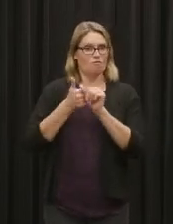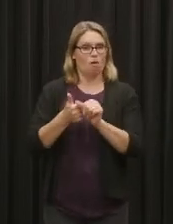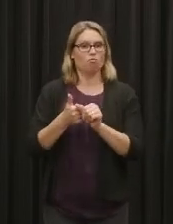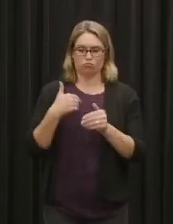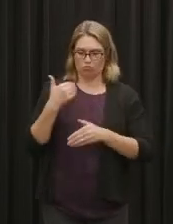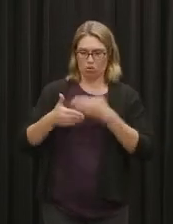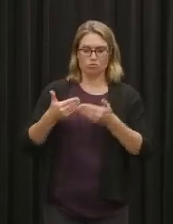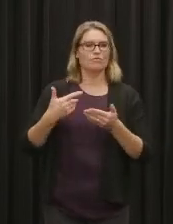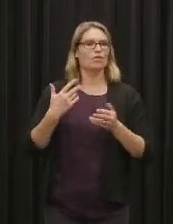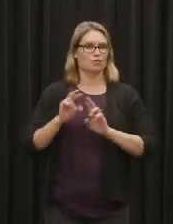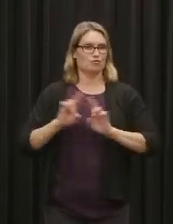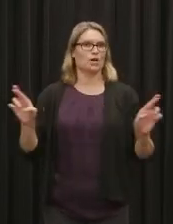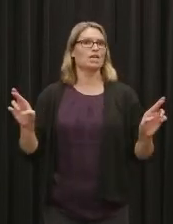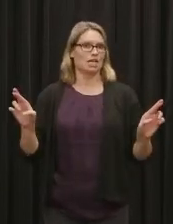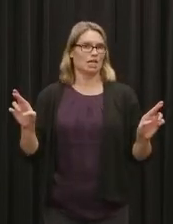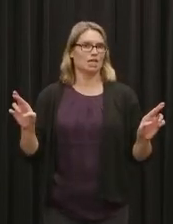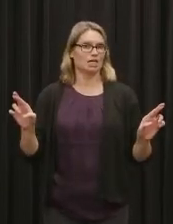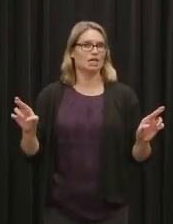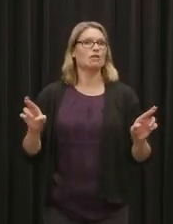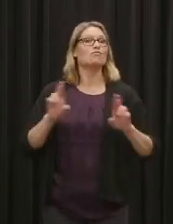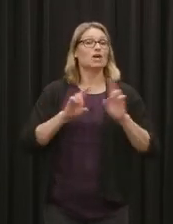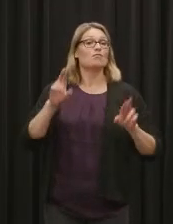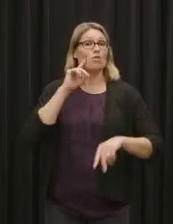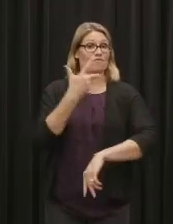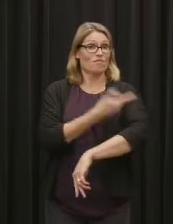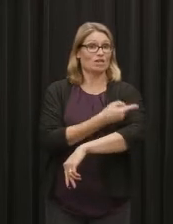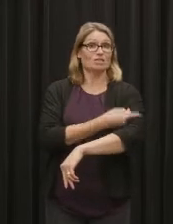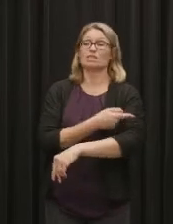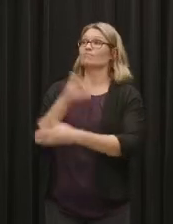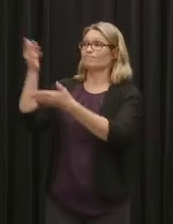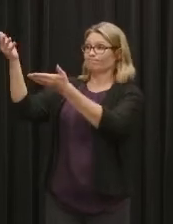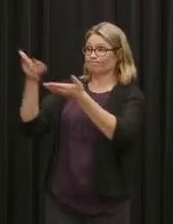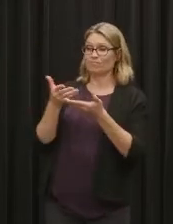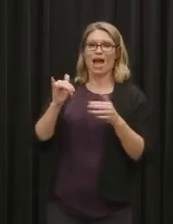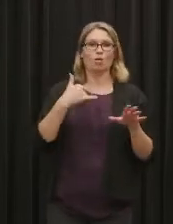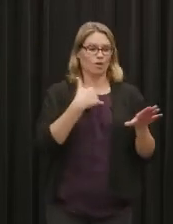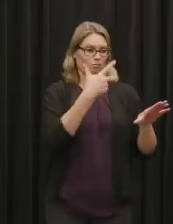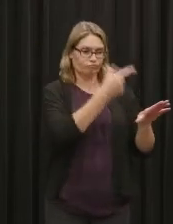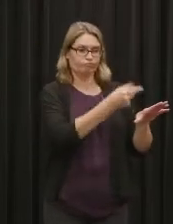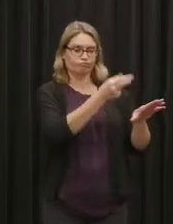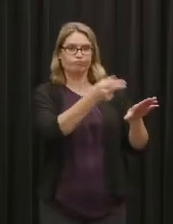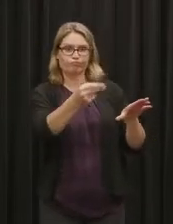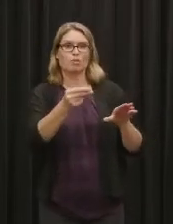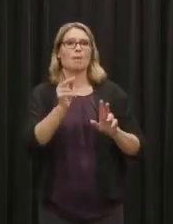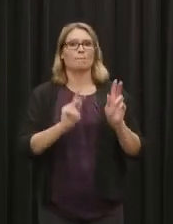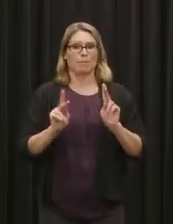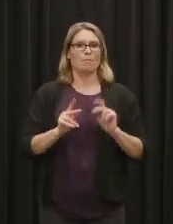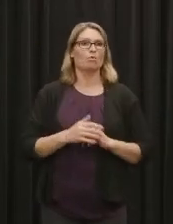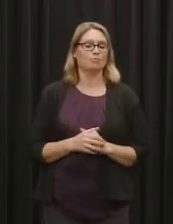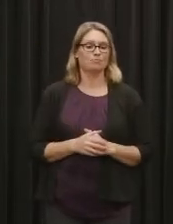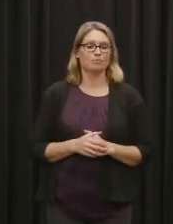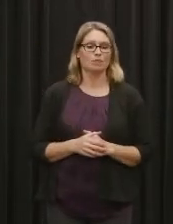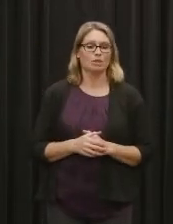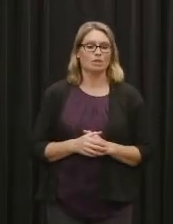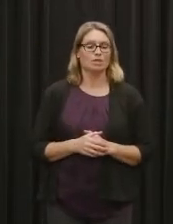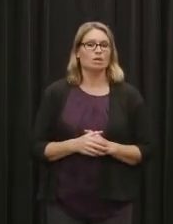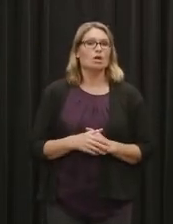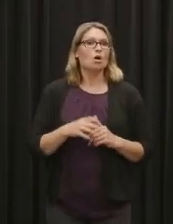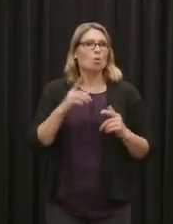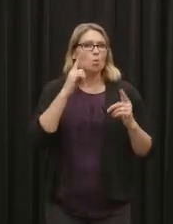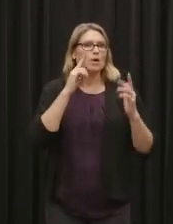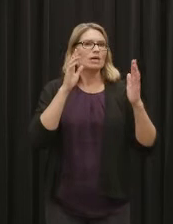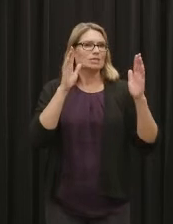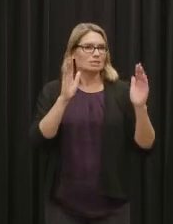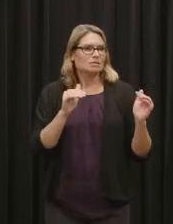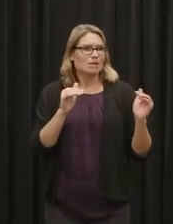mechanisms of receiving and thereafter administering the vaccine. Now, we expect